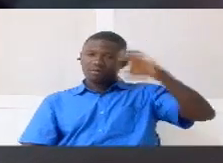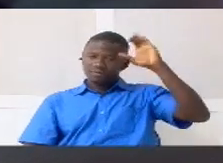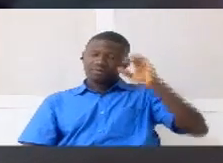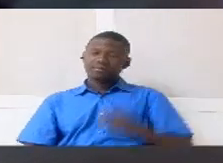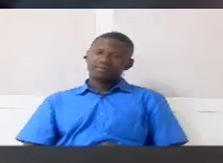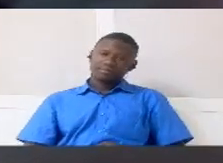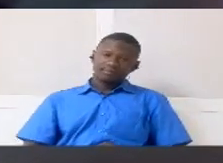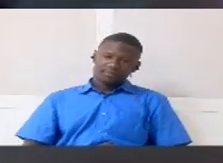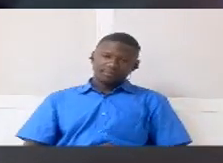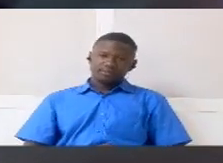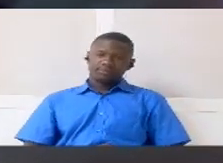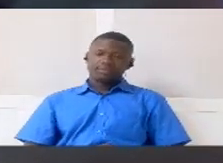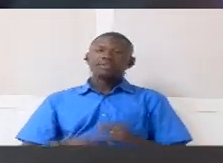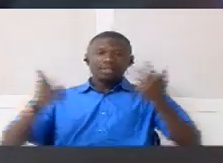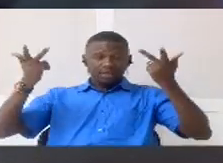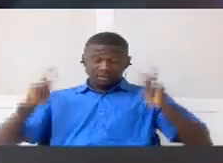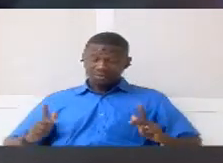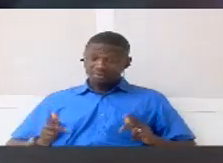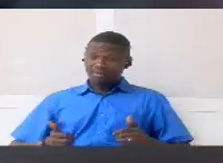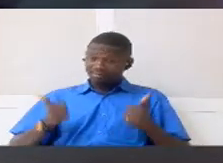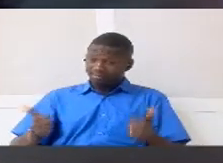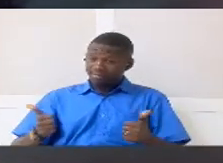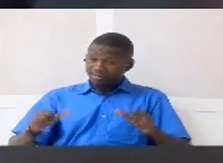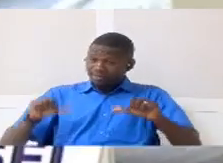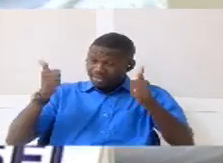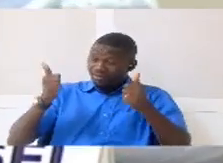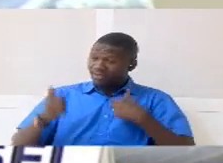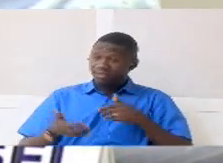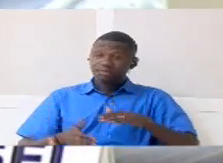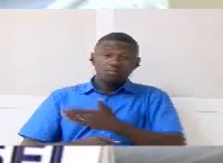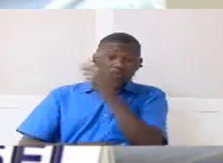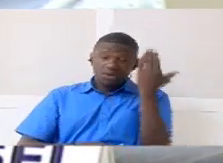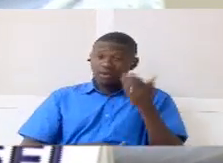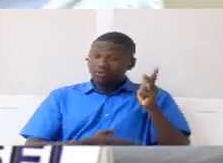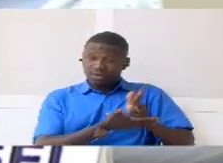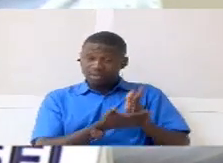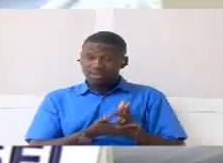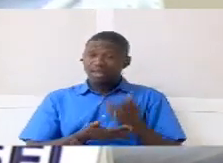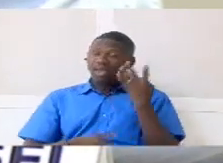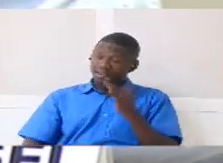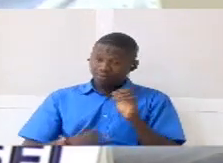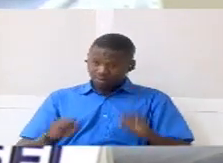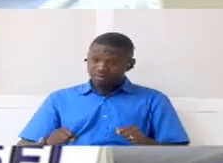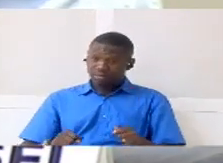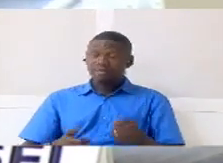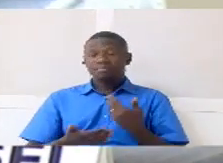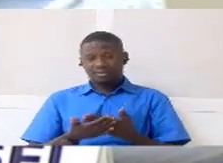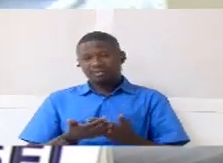ready with this morning's witness? If we are, please proceed. Good morning, Mr. Chairman,